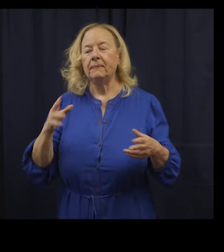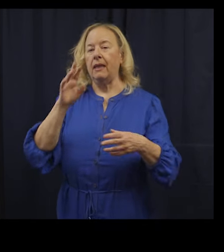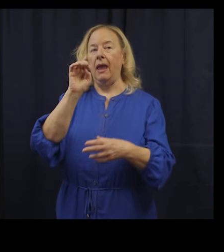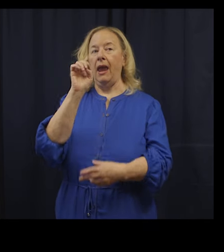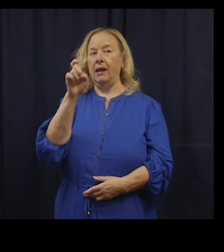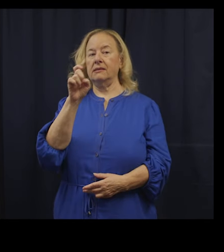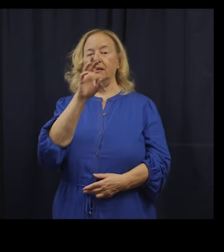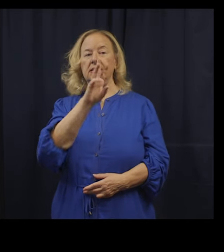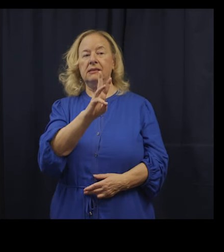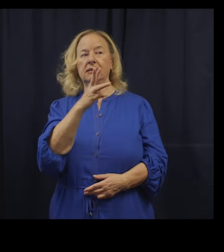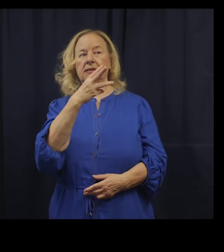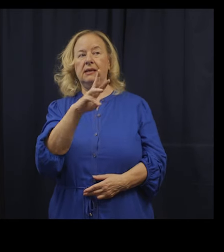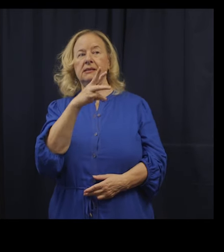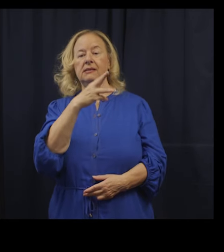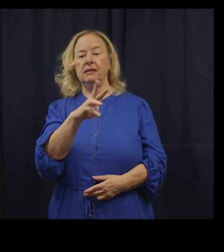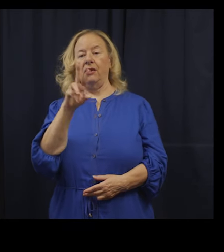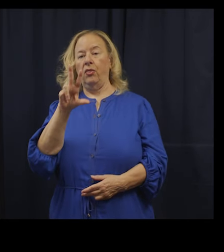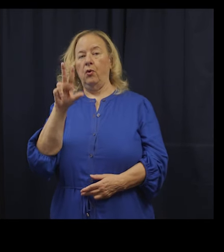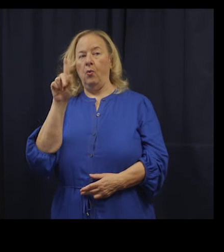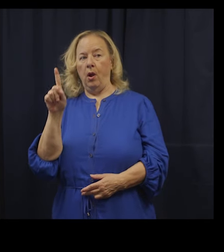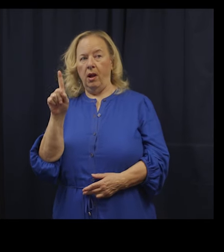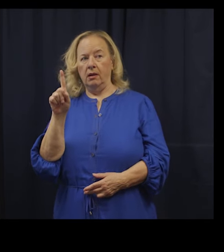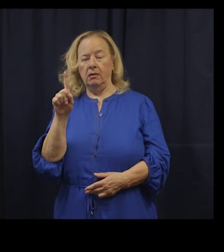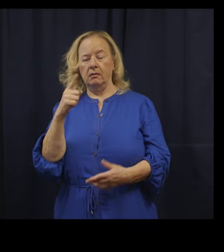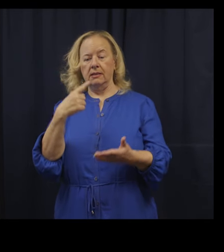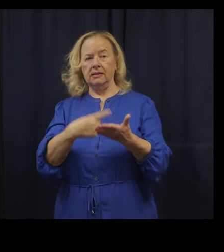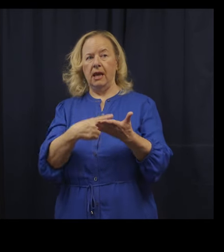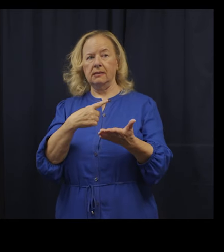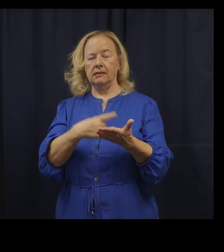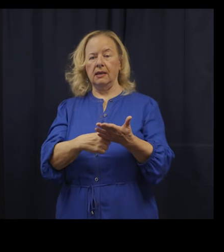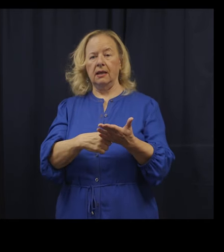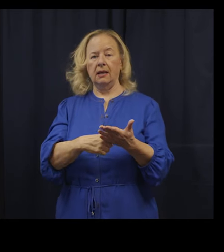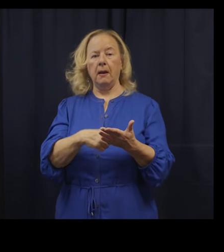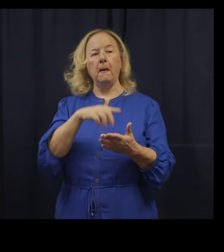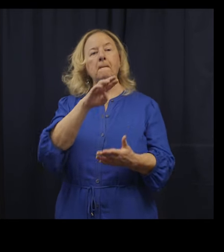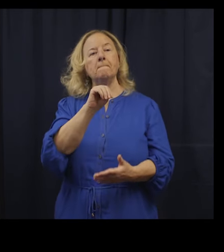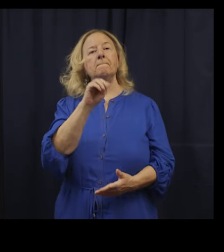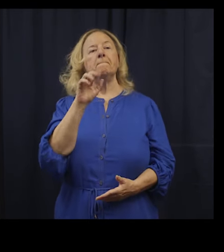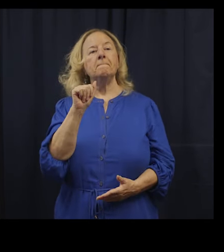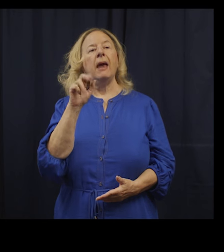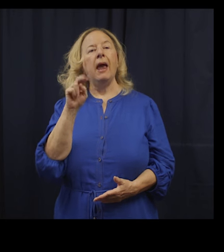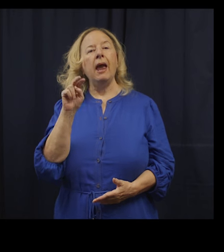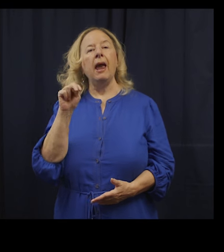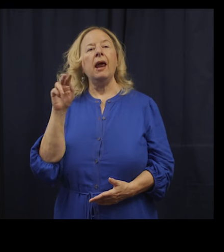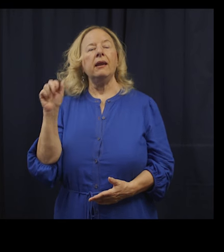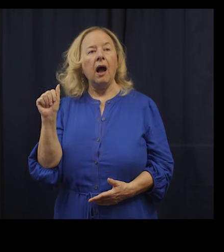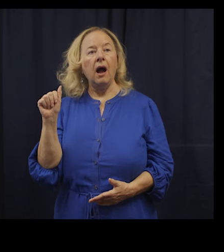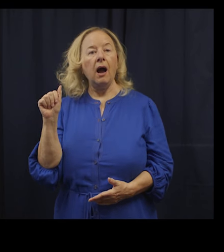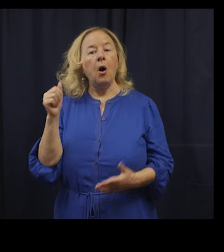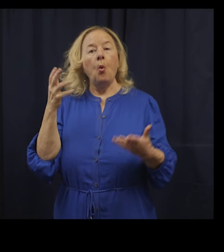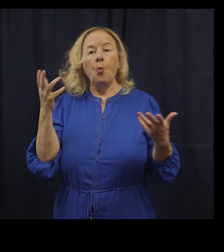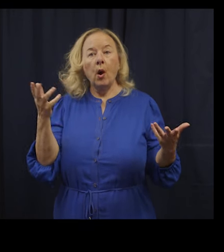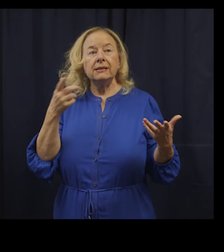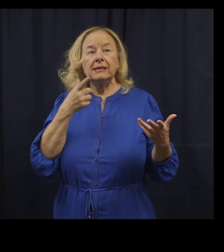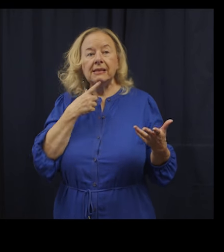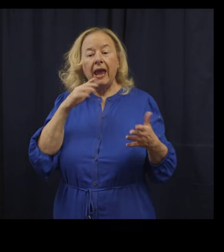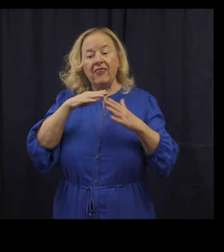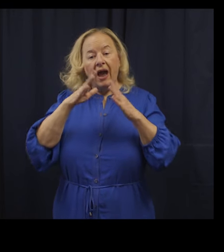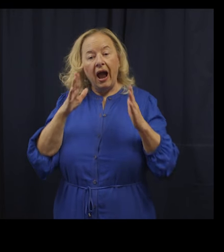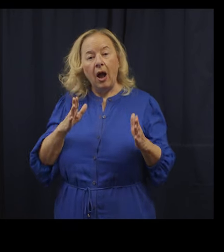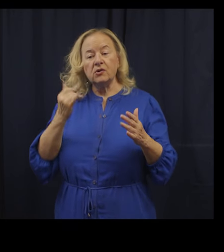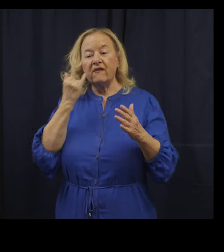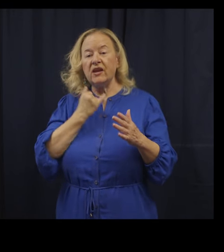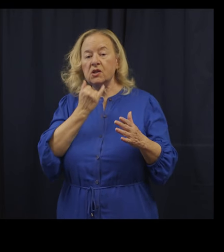Exodus 16:31 talking about the manna. And what does it say? The house of Israel